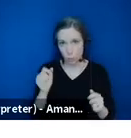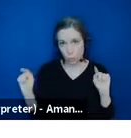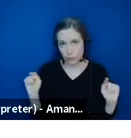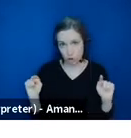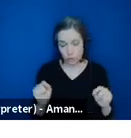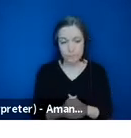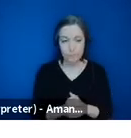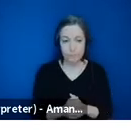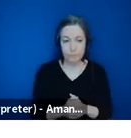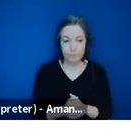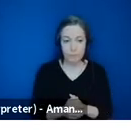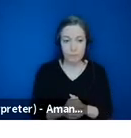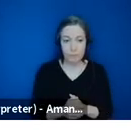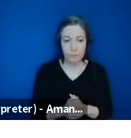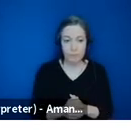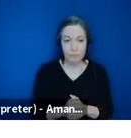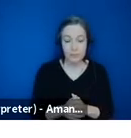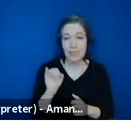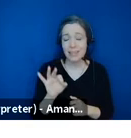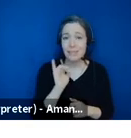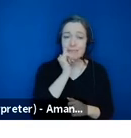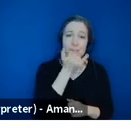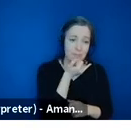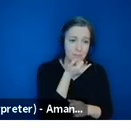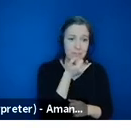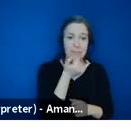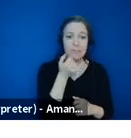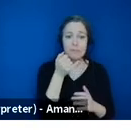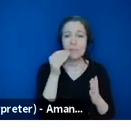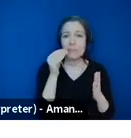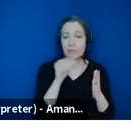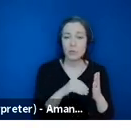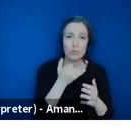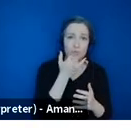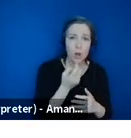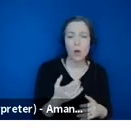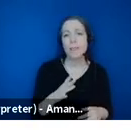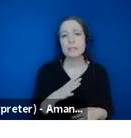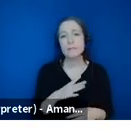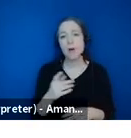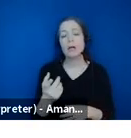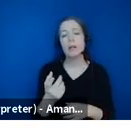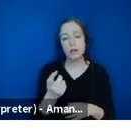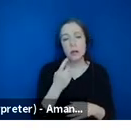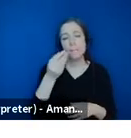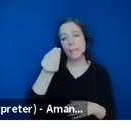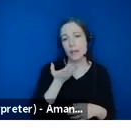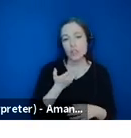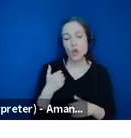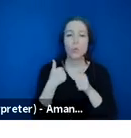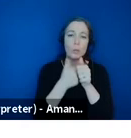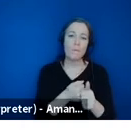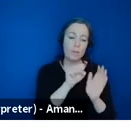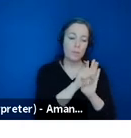If under some circumstance you accidentally complete the wrong application, that's okay. Just check in with our staff and we can follow up with the state